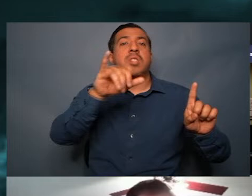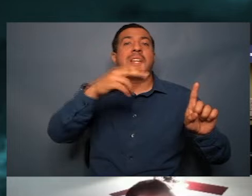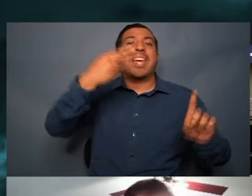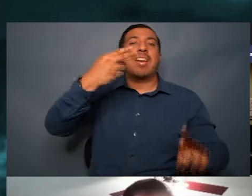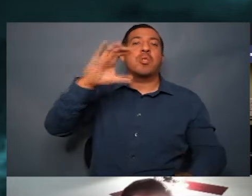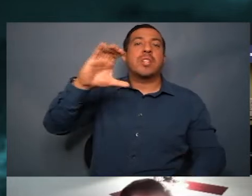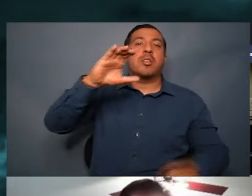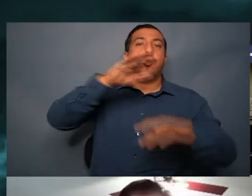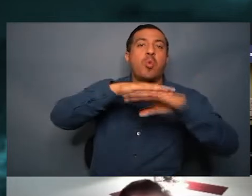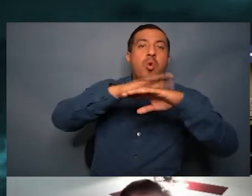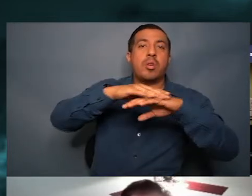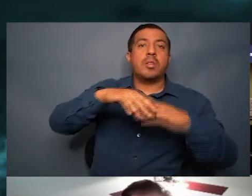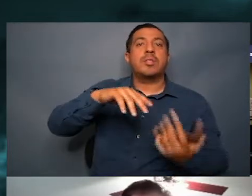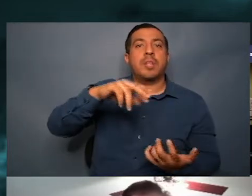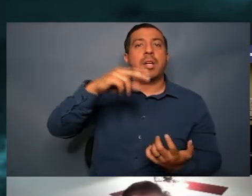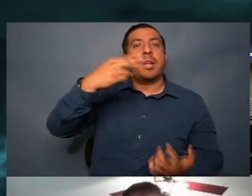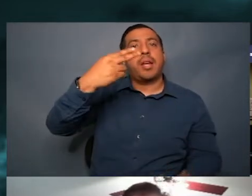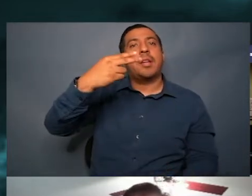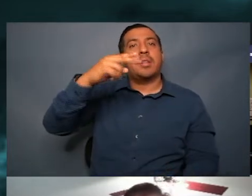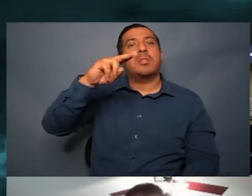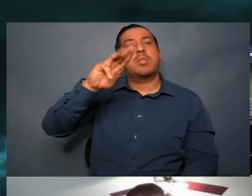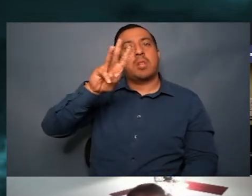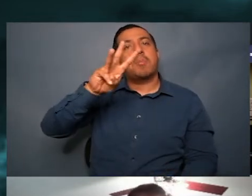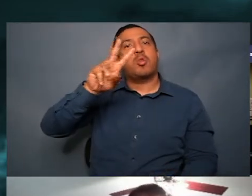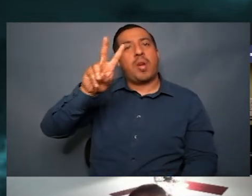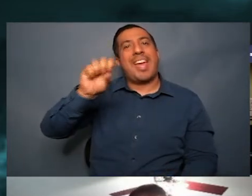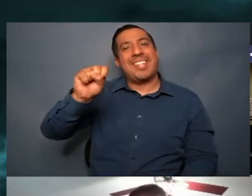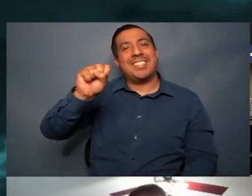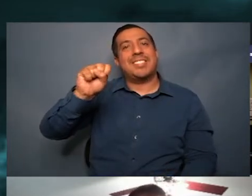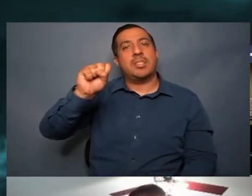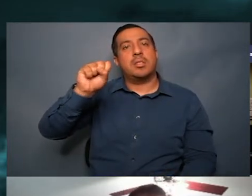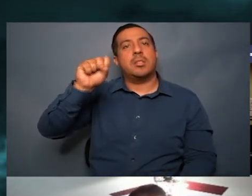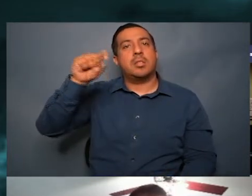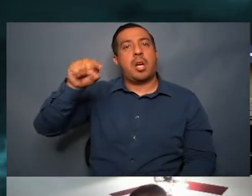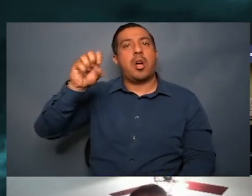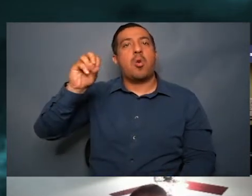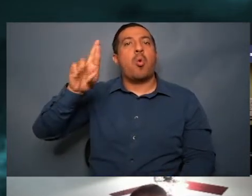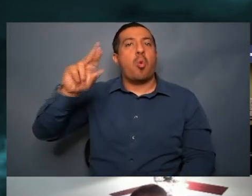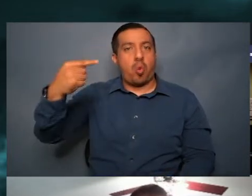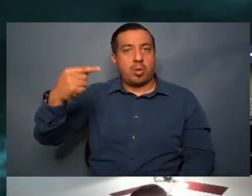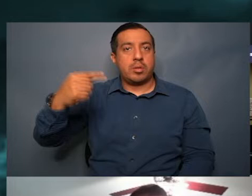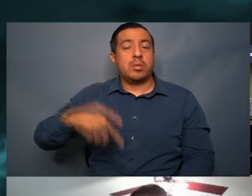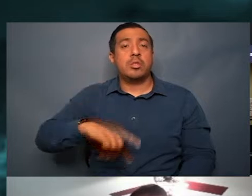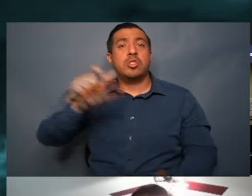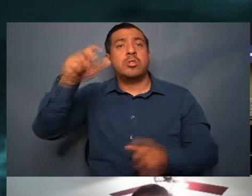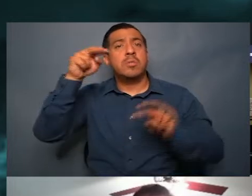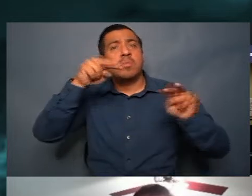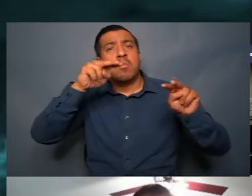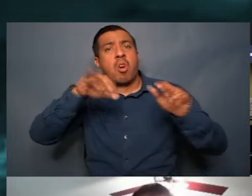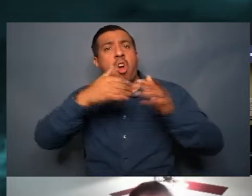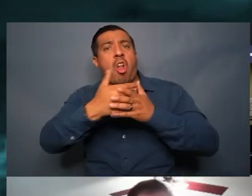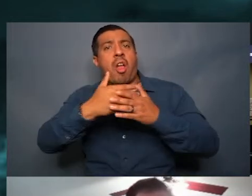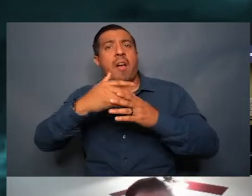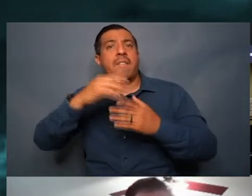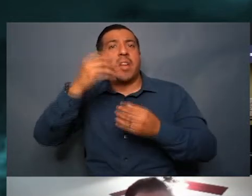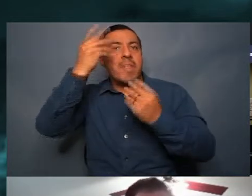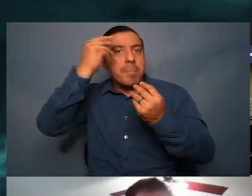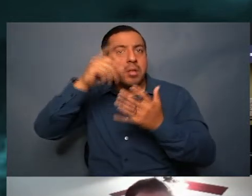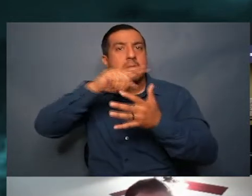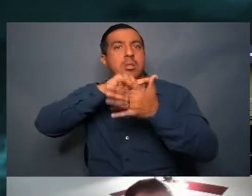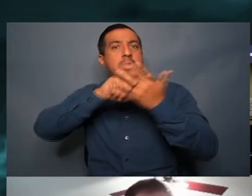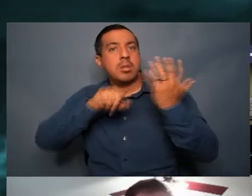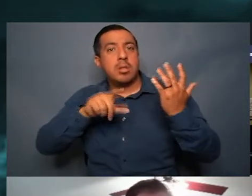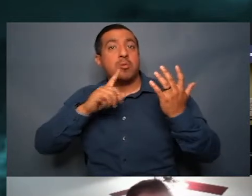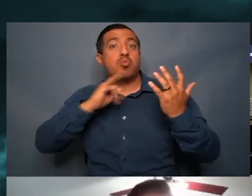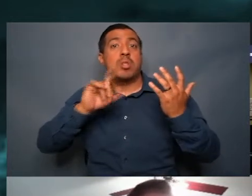System, harriscountyfws.org. And you can not only look at rain gauges and channel information inside Harris County, but also